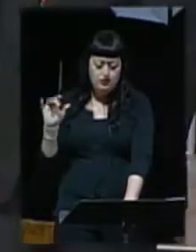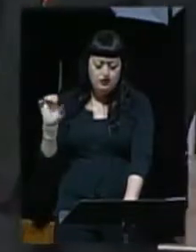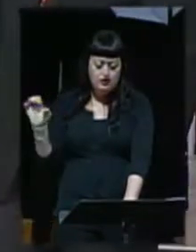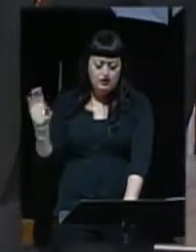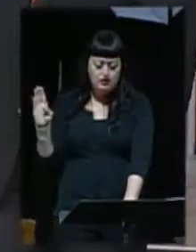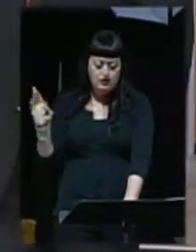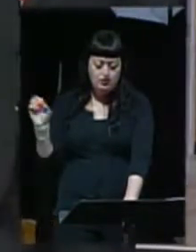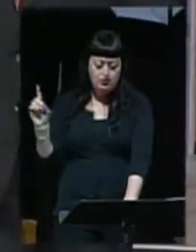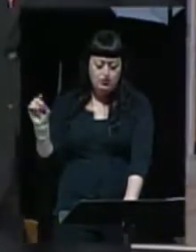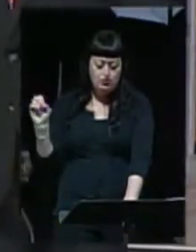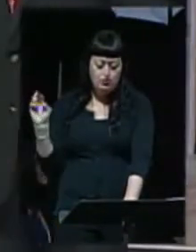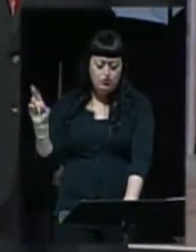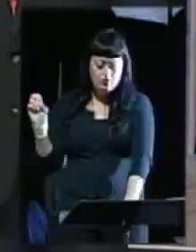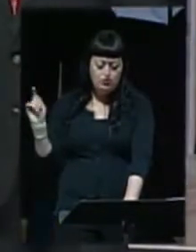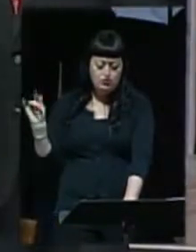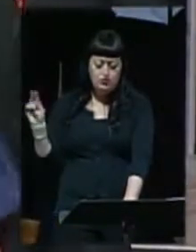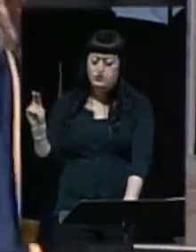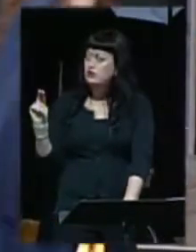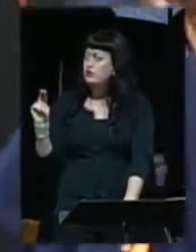Kylie Broderson.